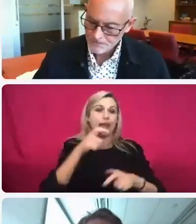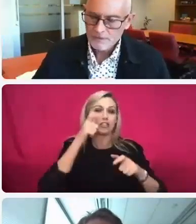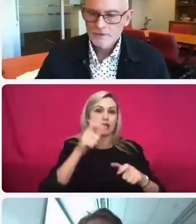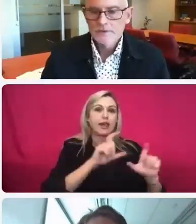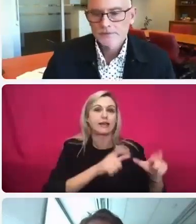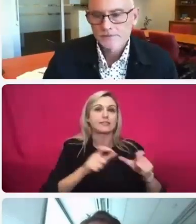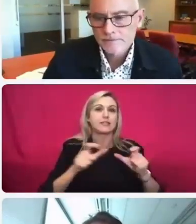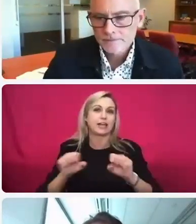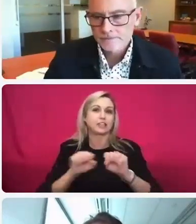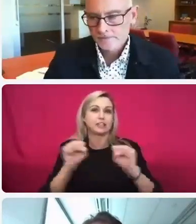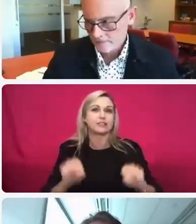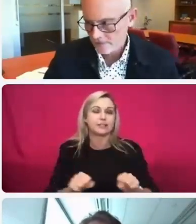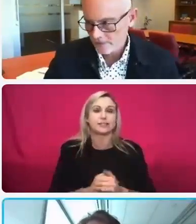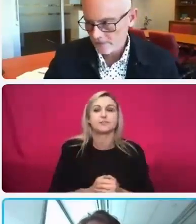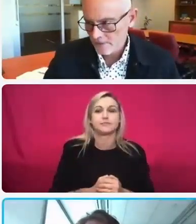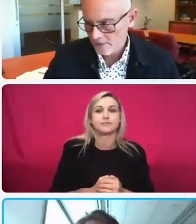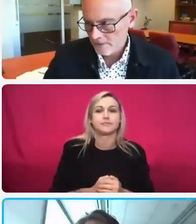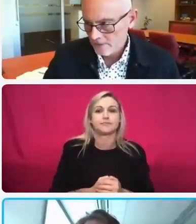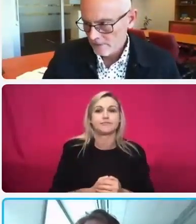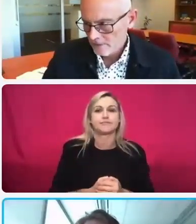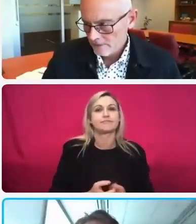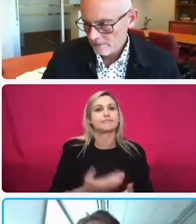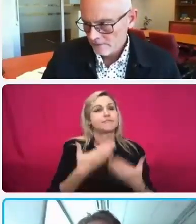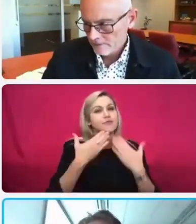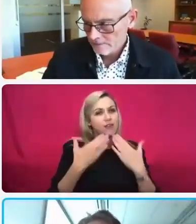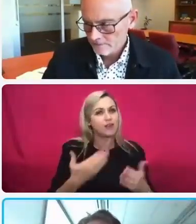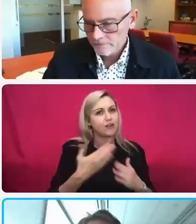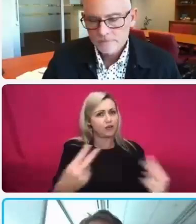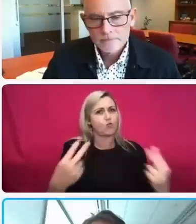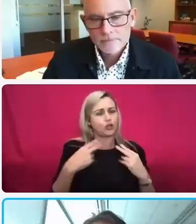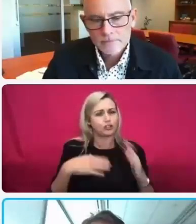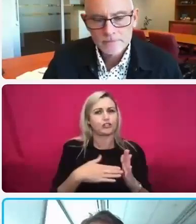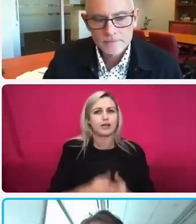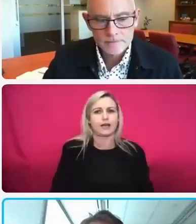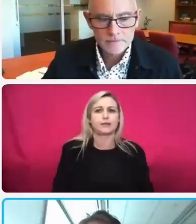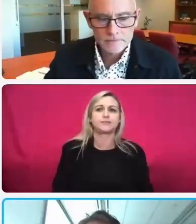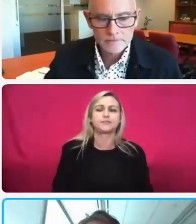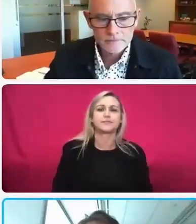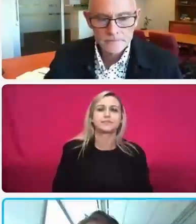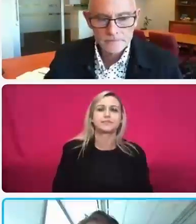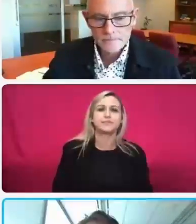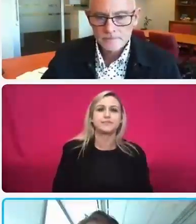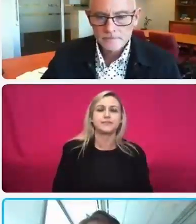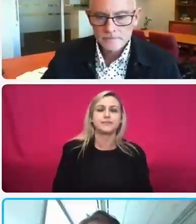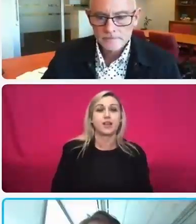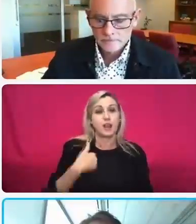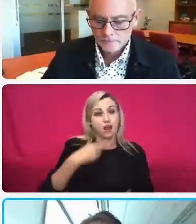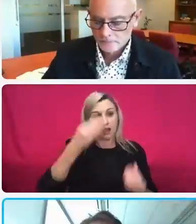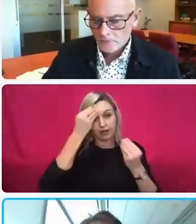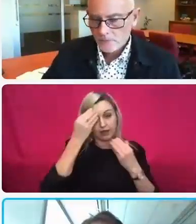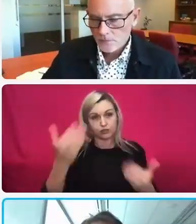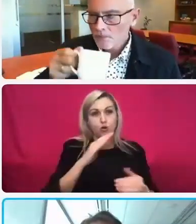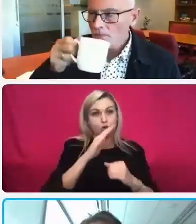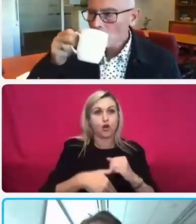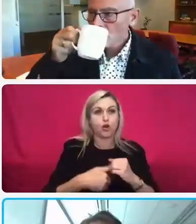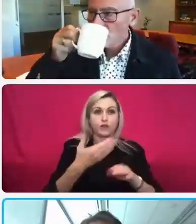Thanks, Nick, and thank you all for participating in today's webinar. The purpose of my presentation is to provide you with key updates on the implementation